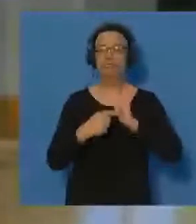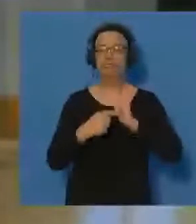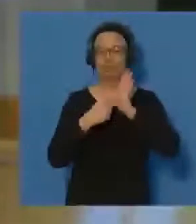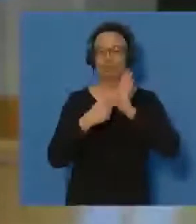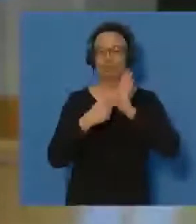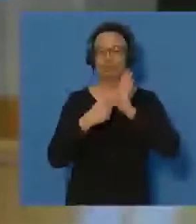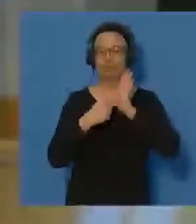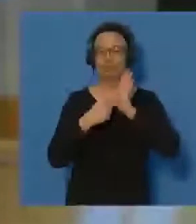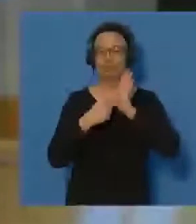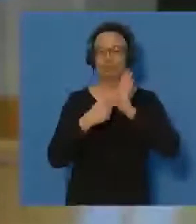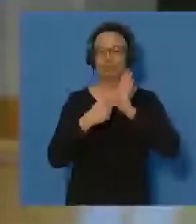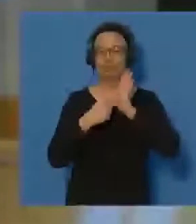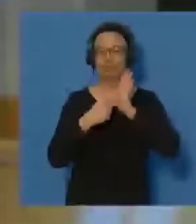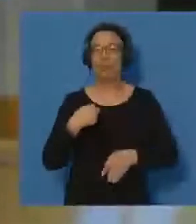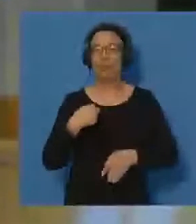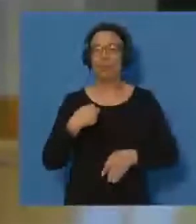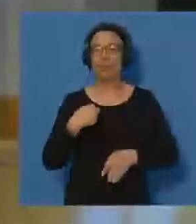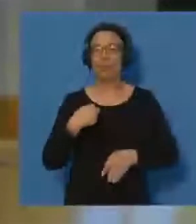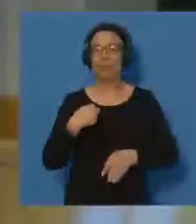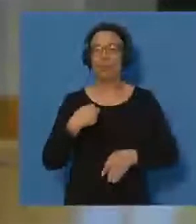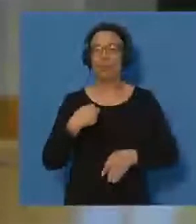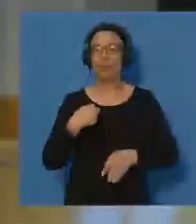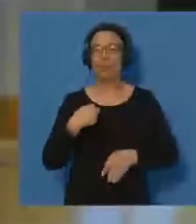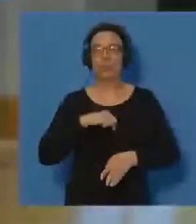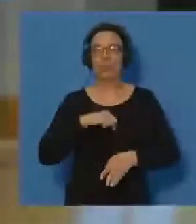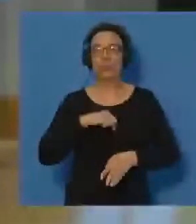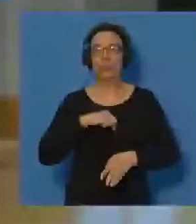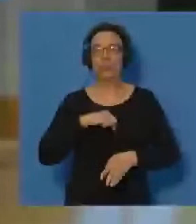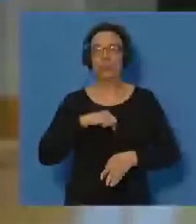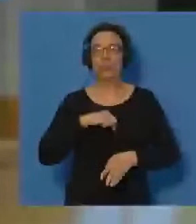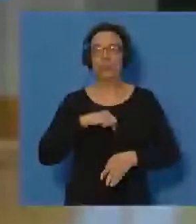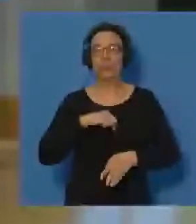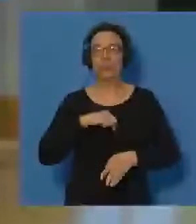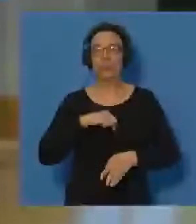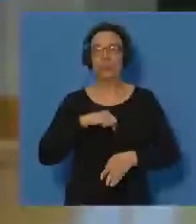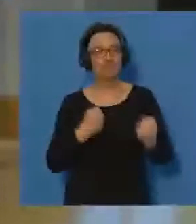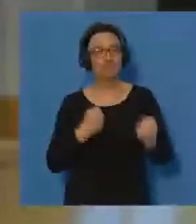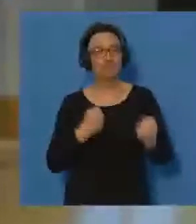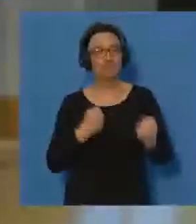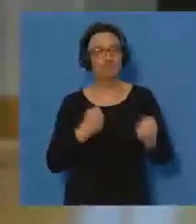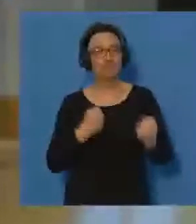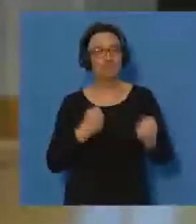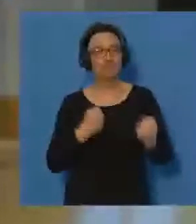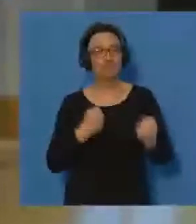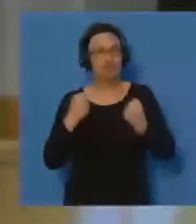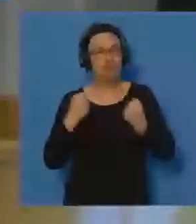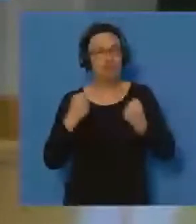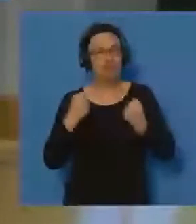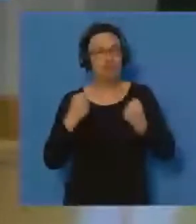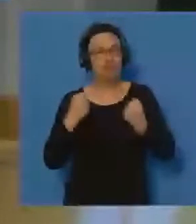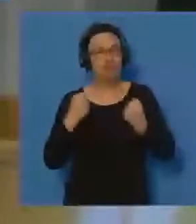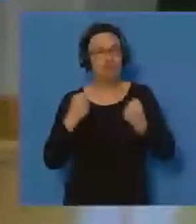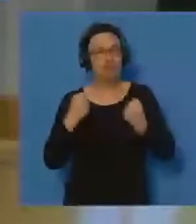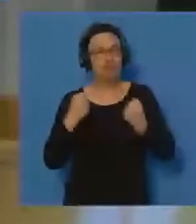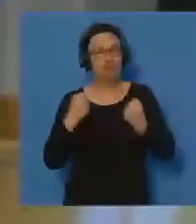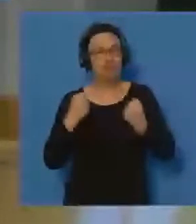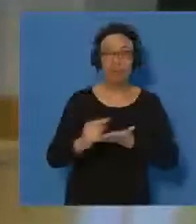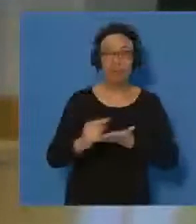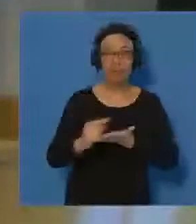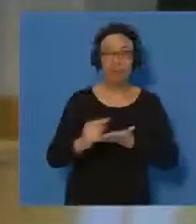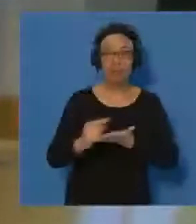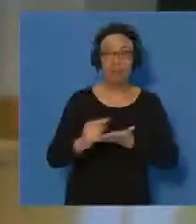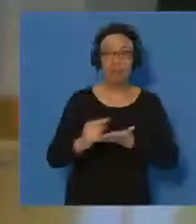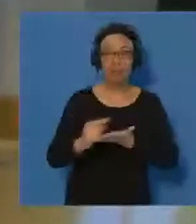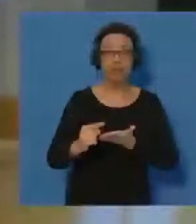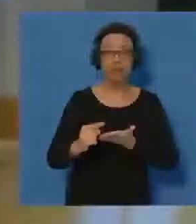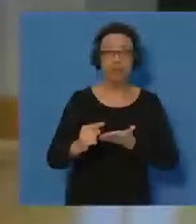quickly as a country, and we are in a stronger position for it. Just this week, Public Health England confirmed that our